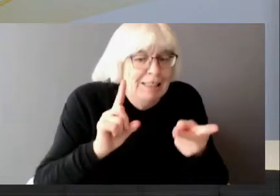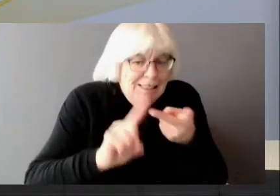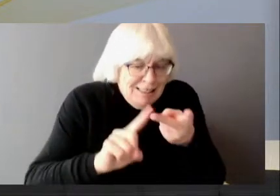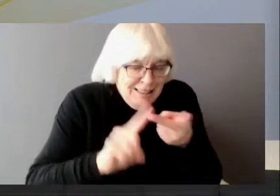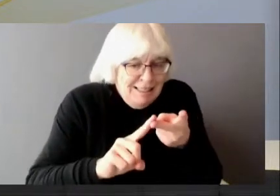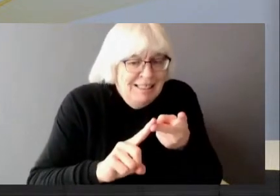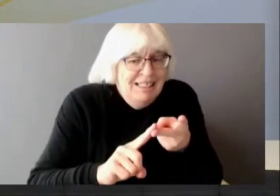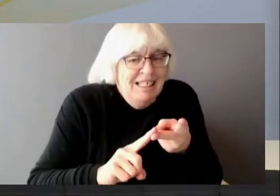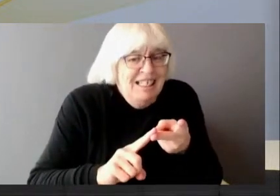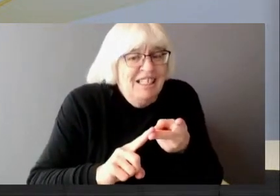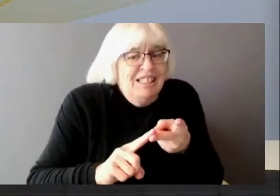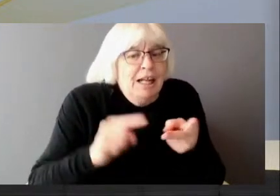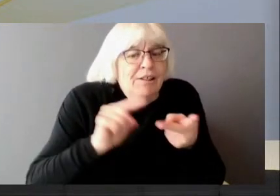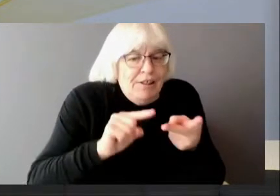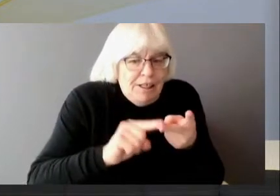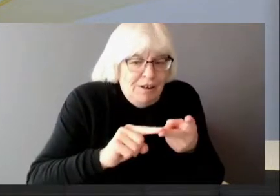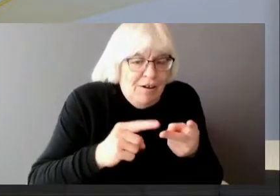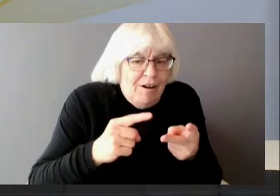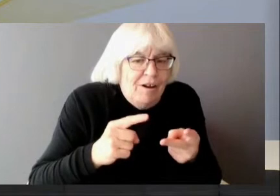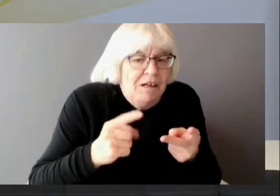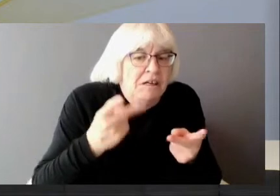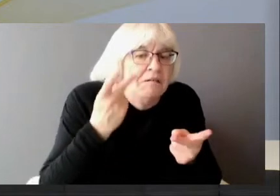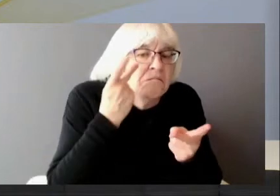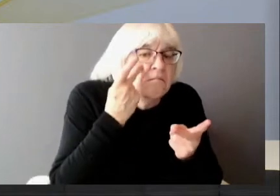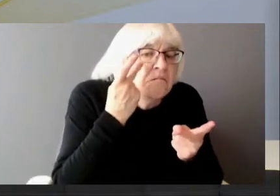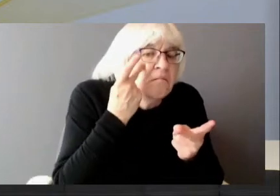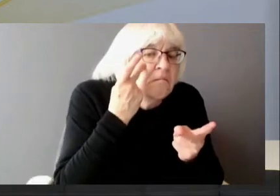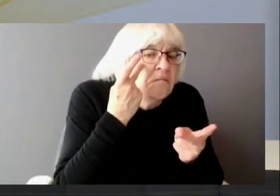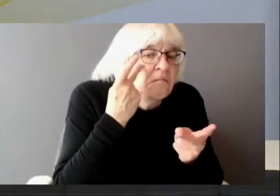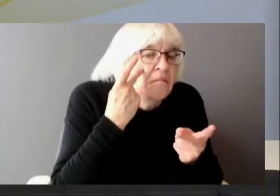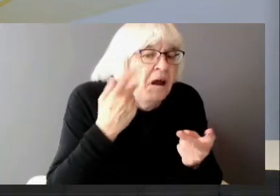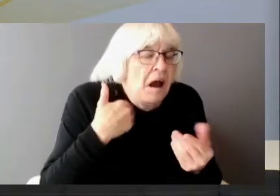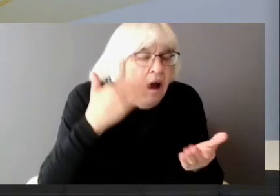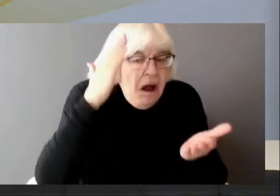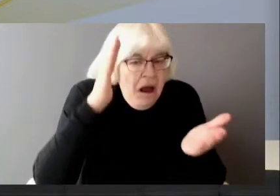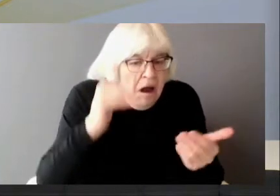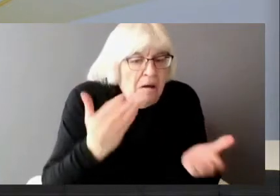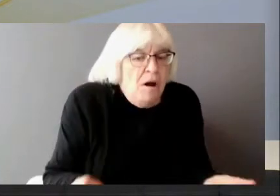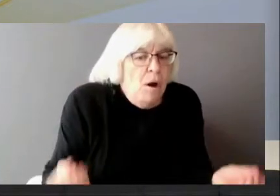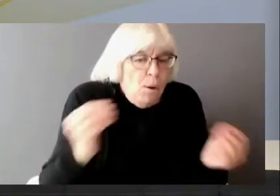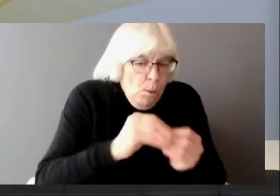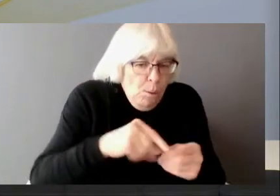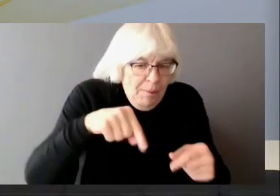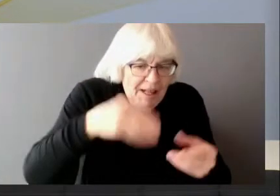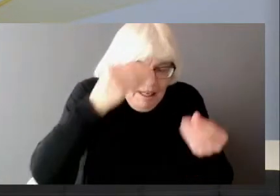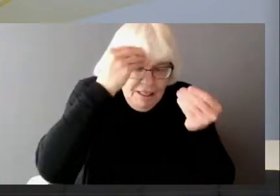as a pilot that we hope to have details on later this week.